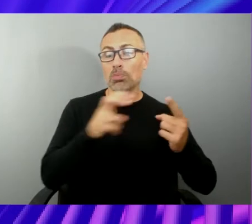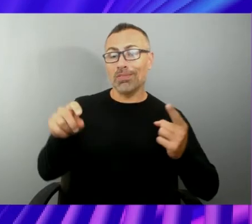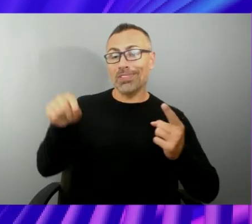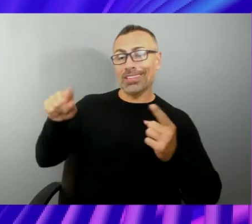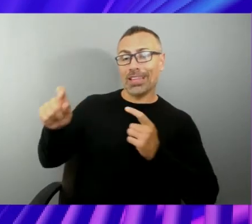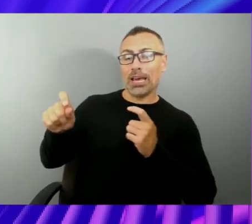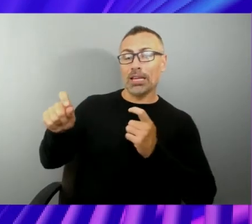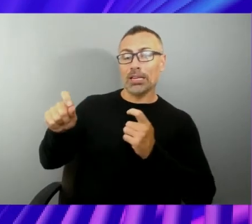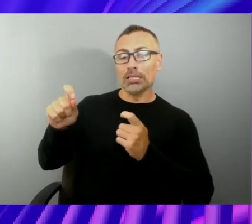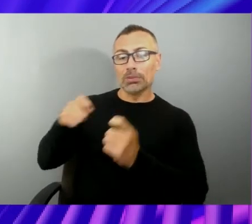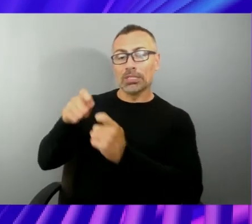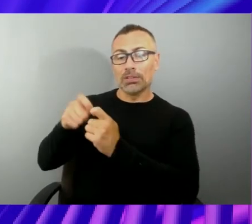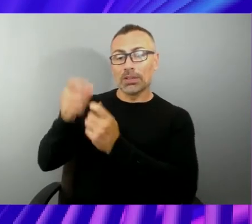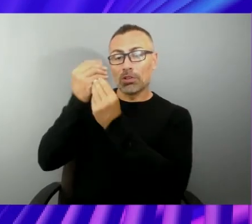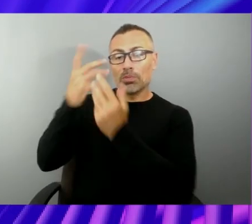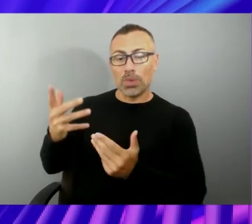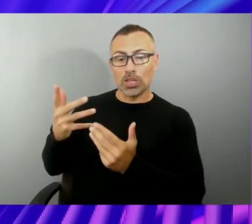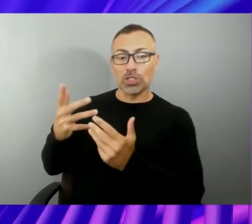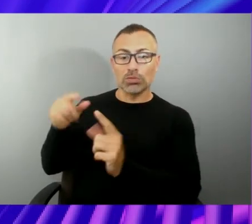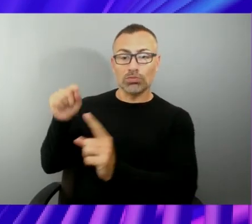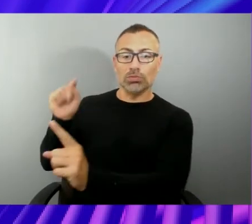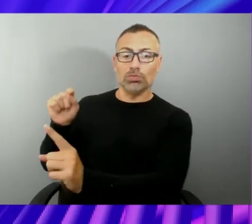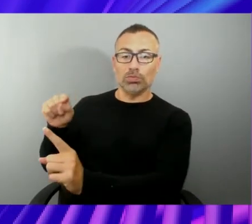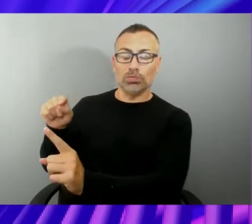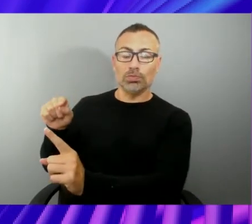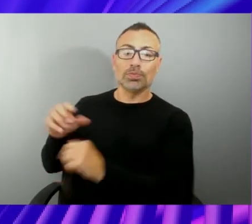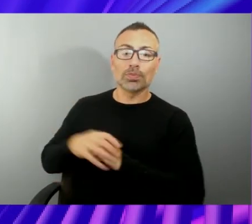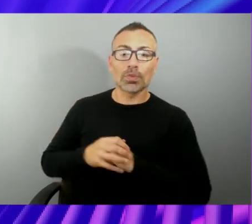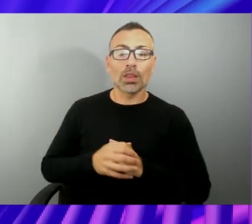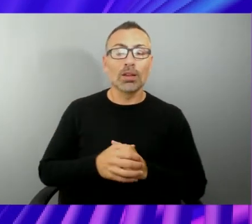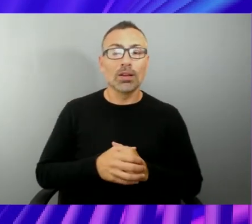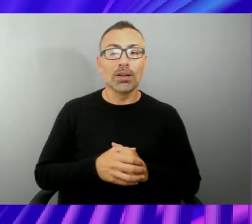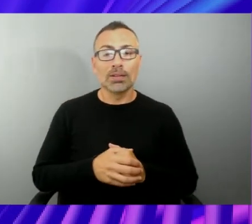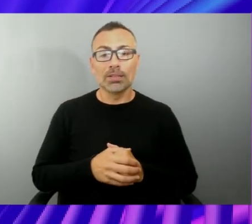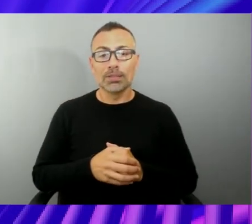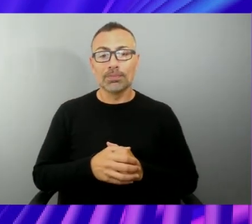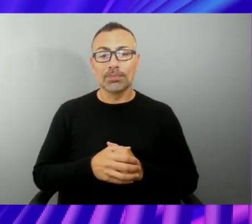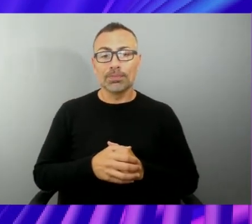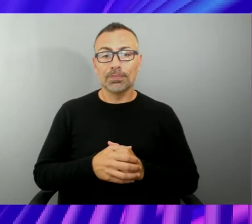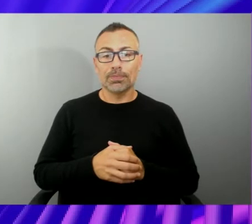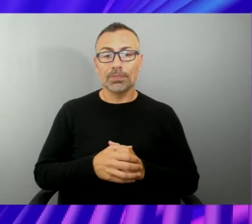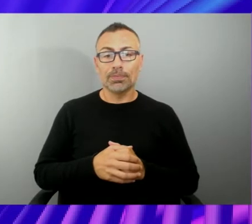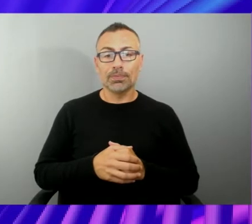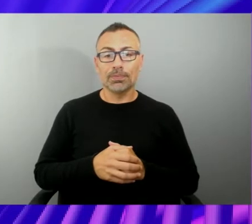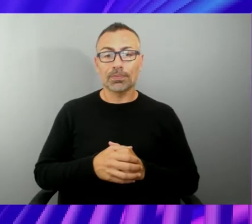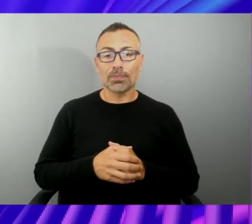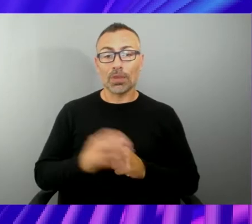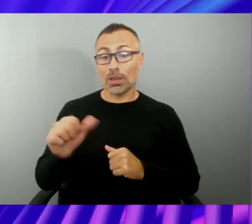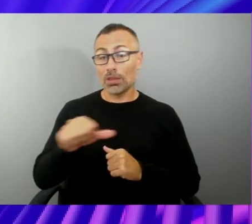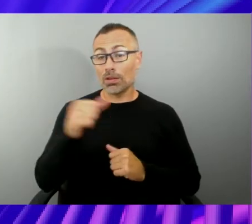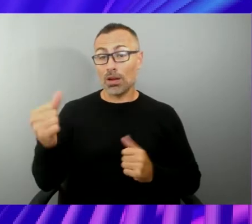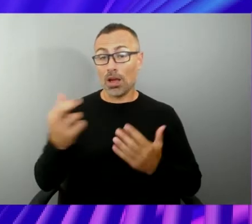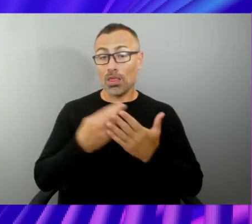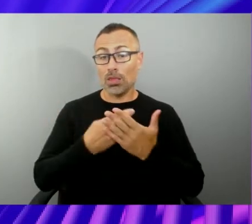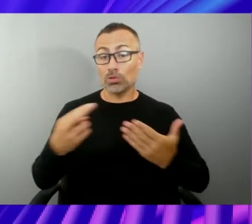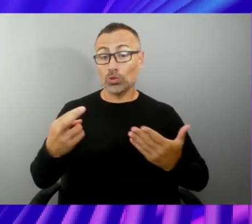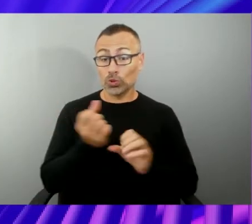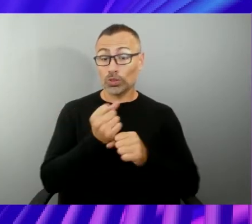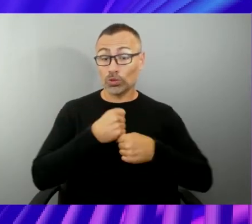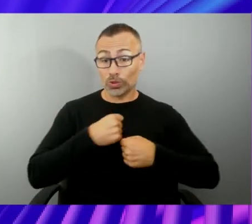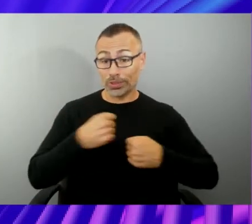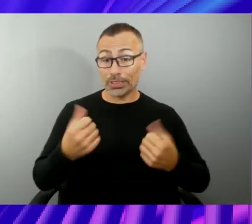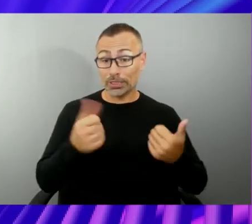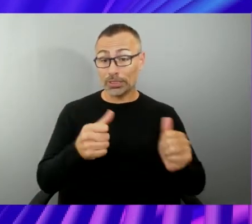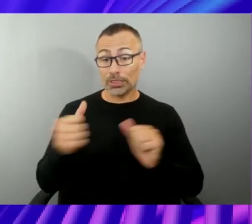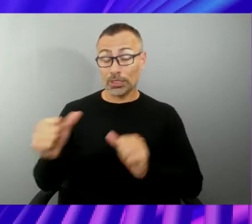information. Right. Okay. So there are other resource creation attempts. Yeah. One is